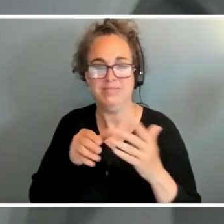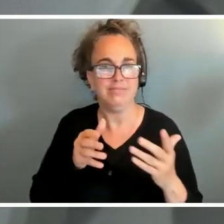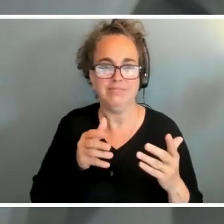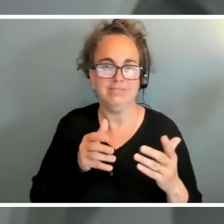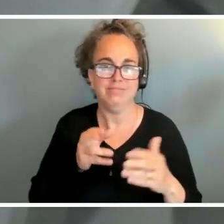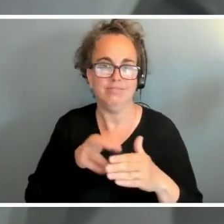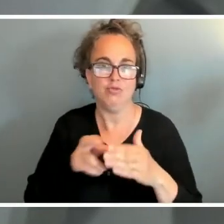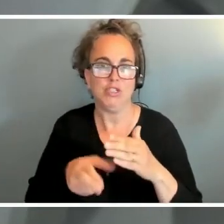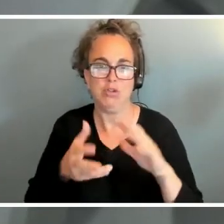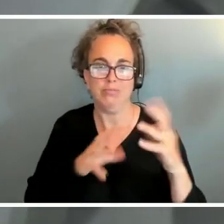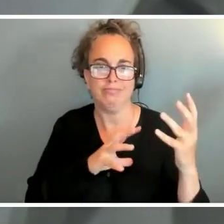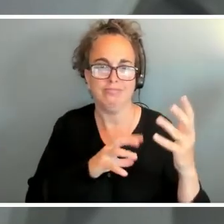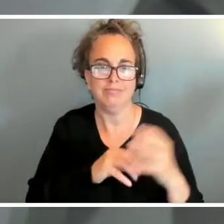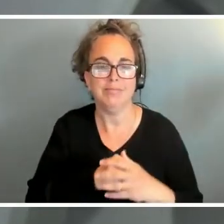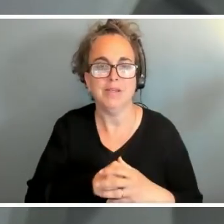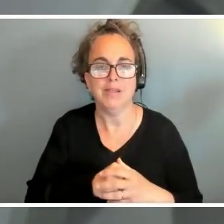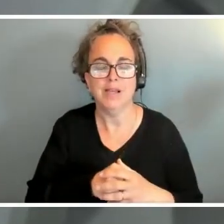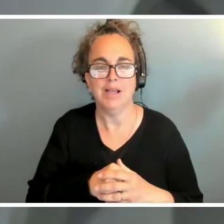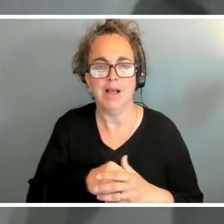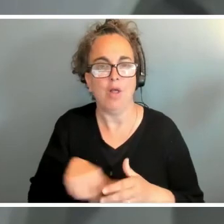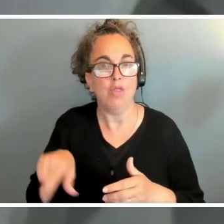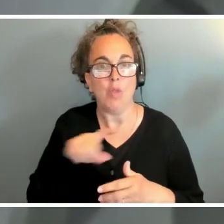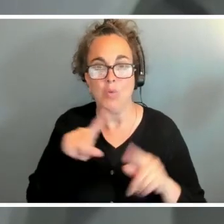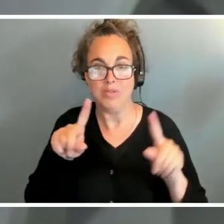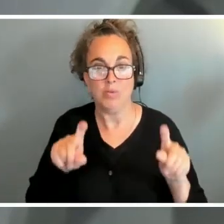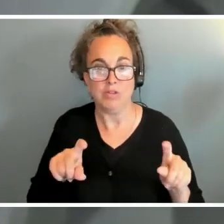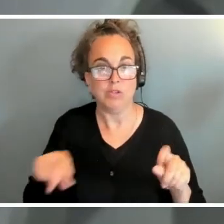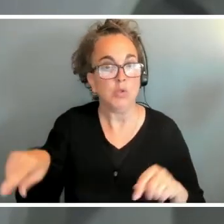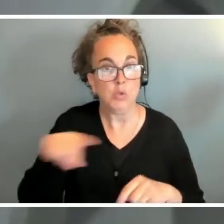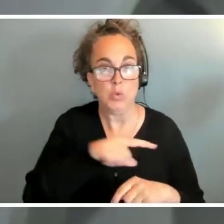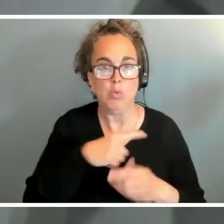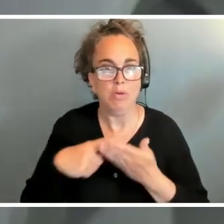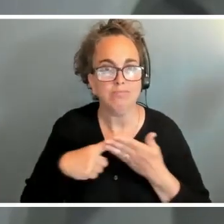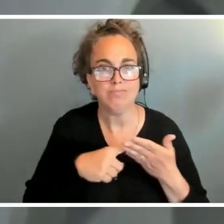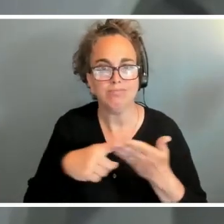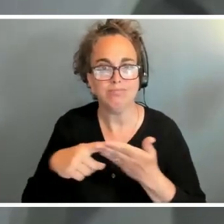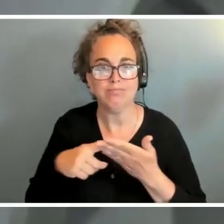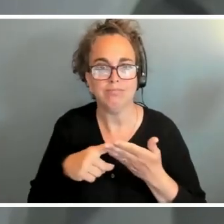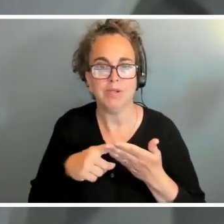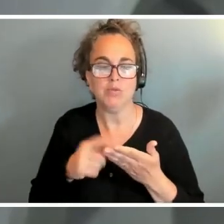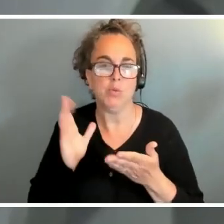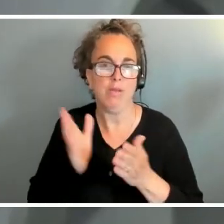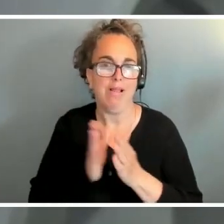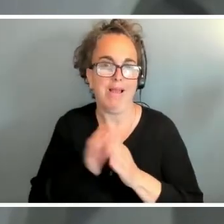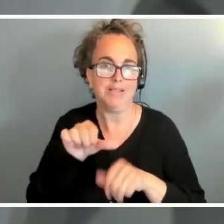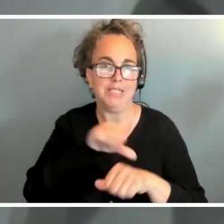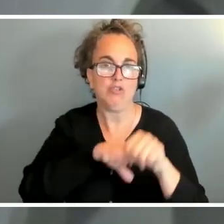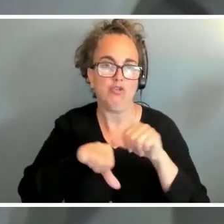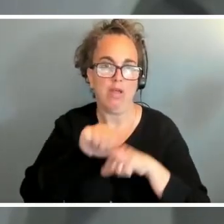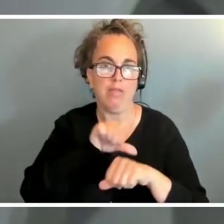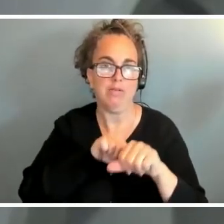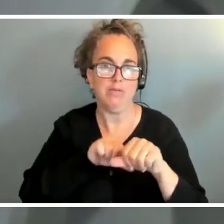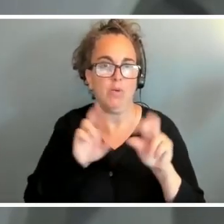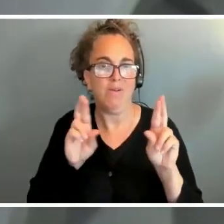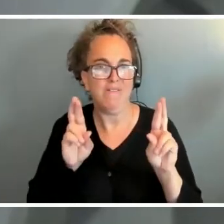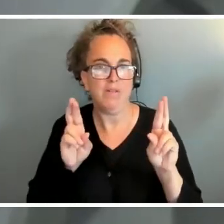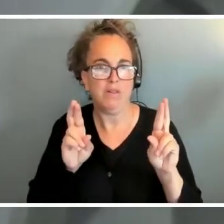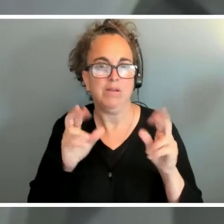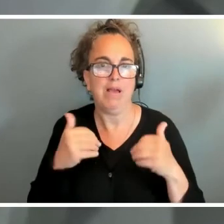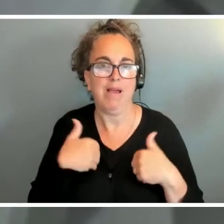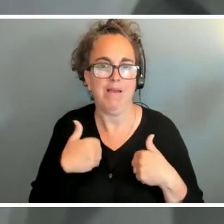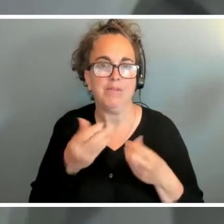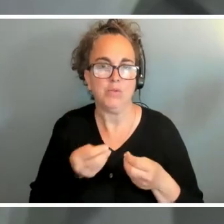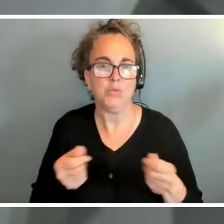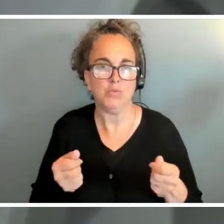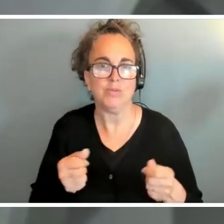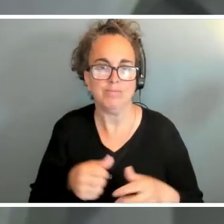outcomes? These are the questions I know that you will grapple with and you will ask each other and hopefully come up with solutions.